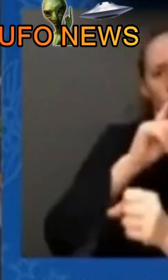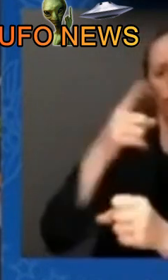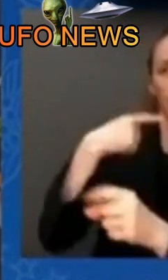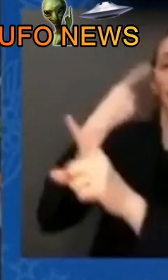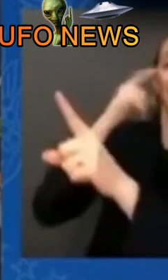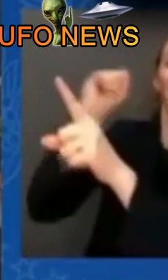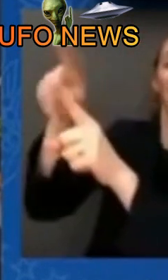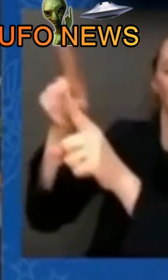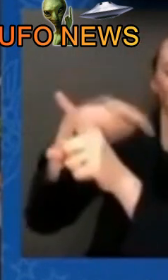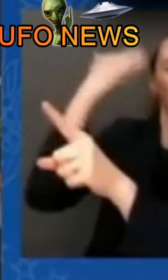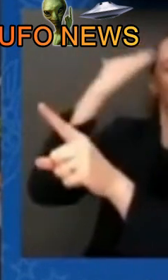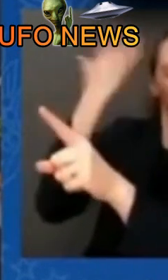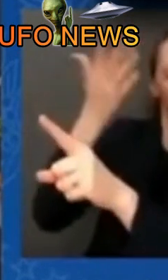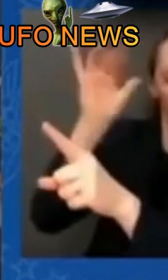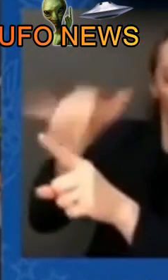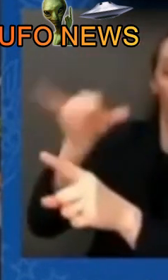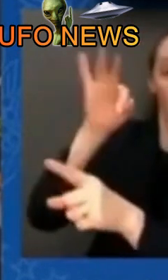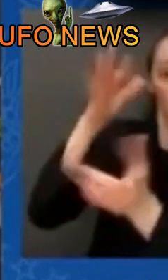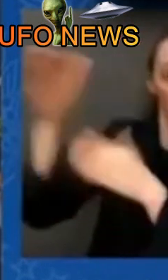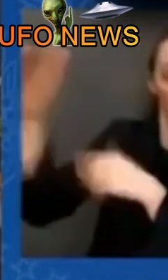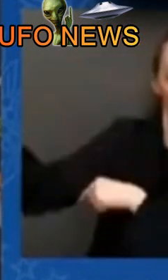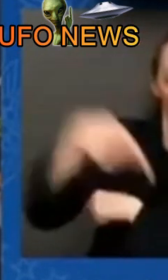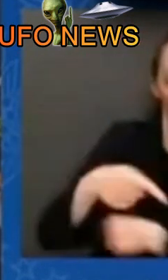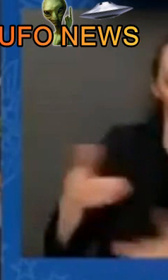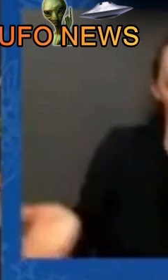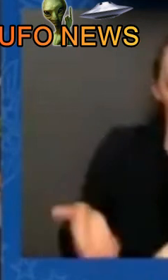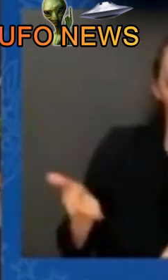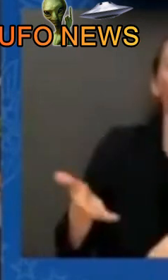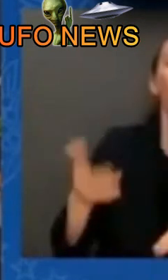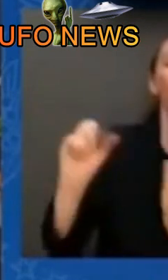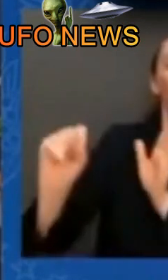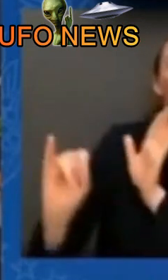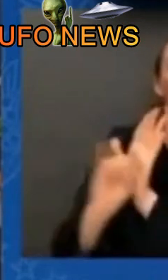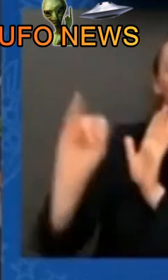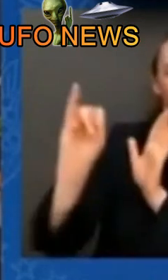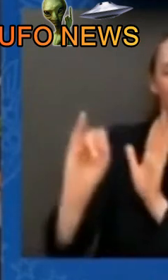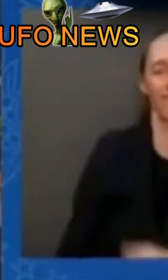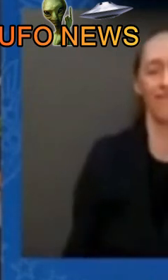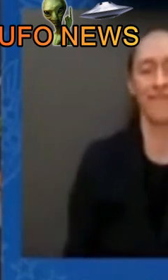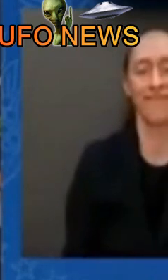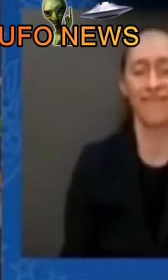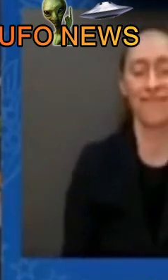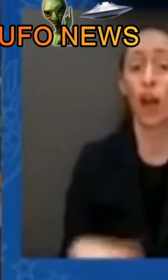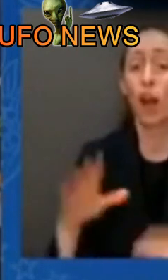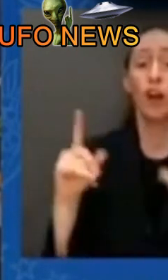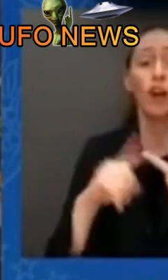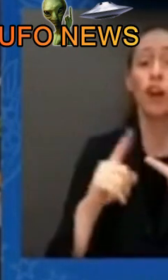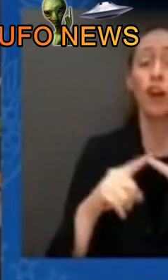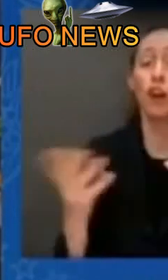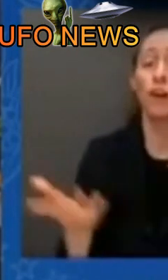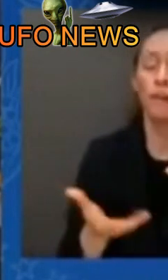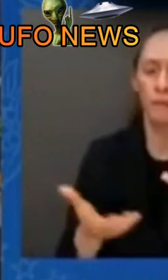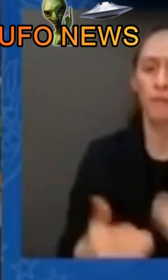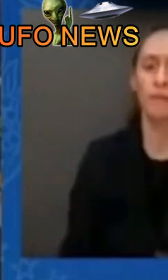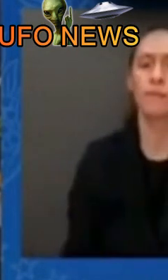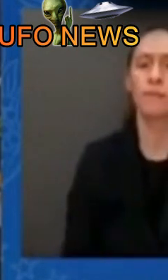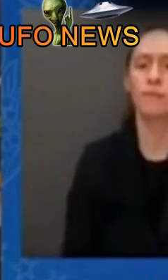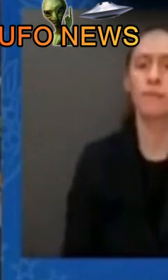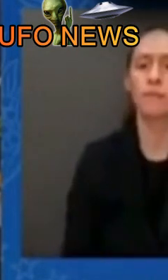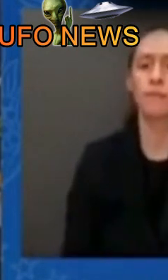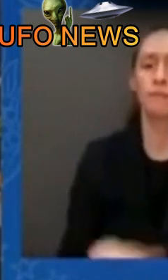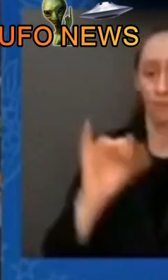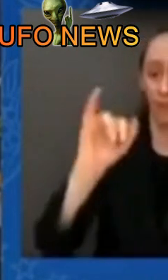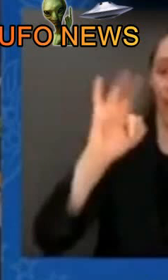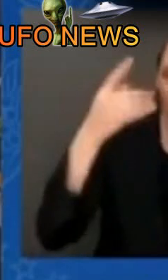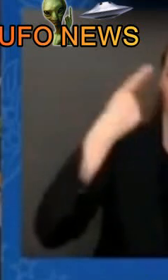regulations for launching and maintaining unmanned objects in the skies above the United States of America. And fourth,